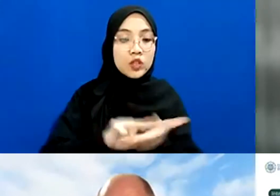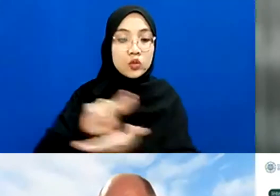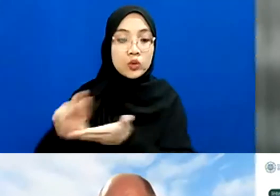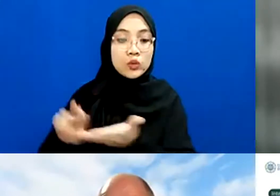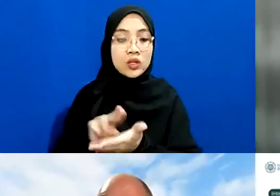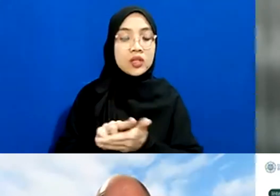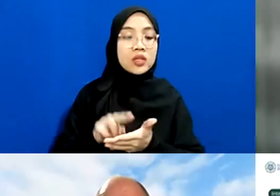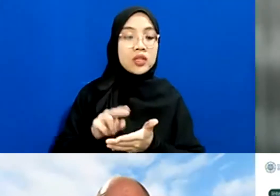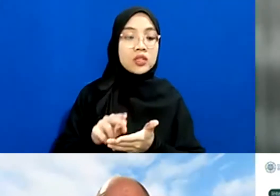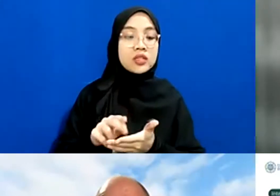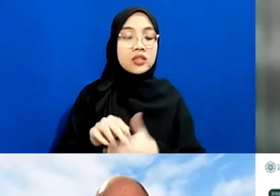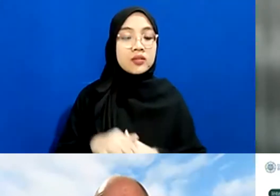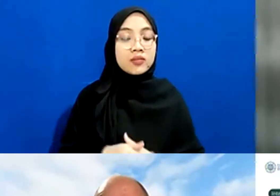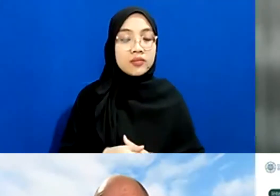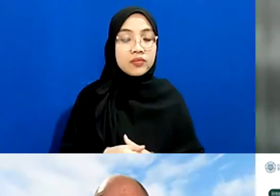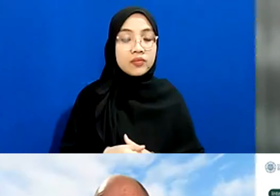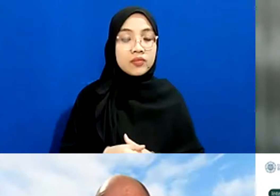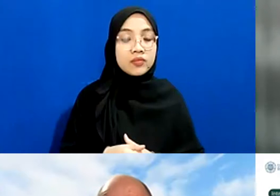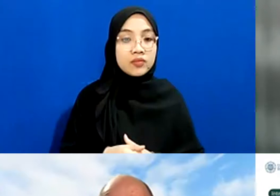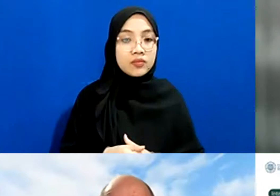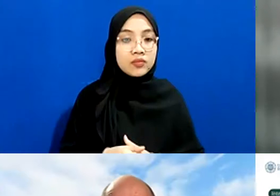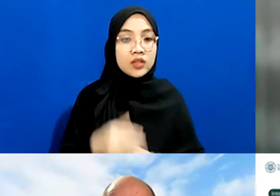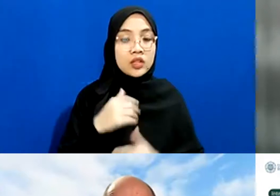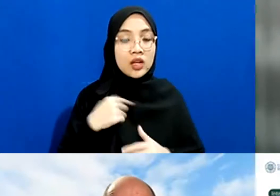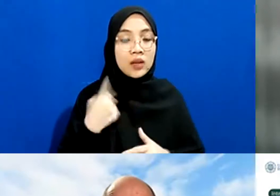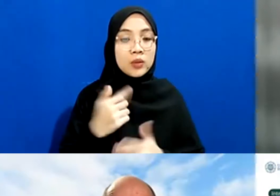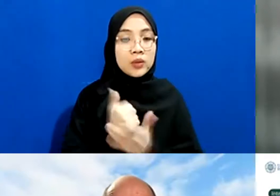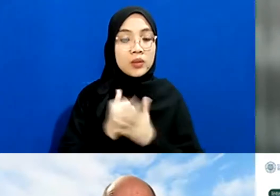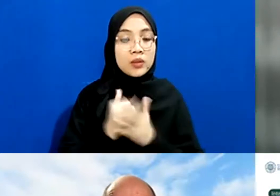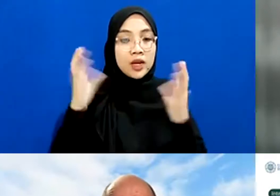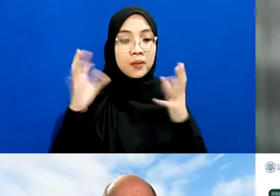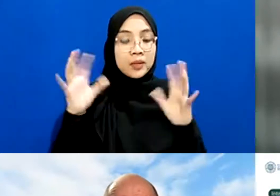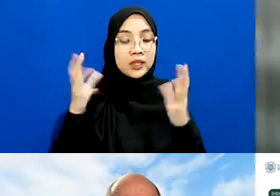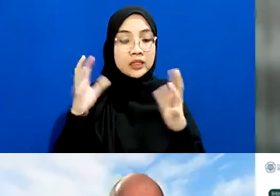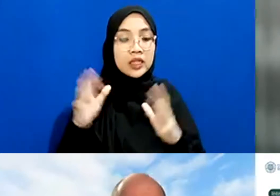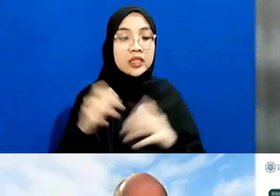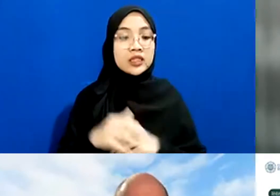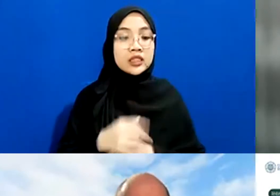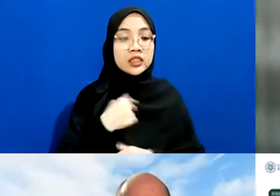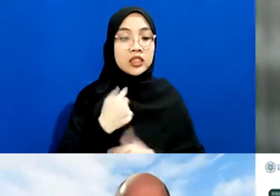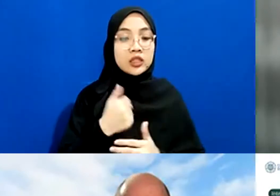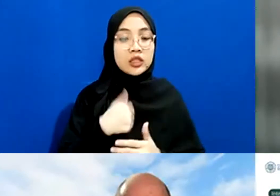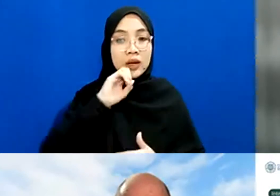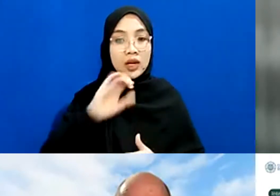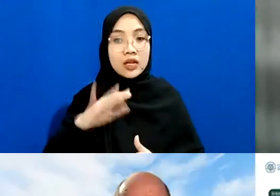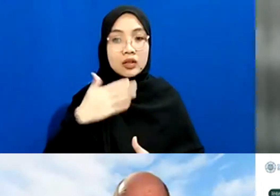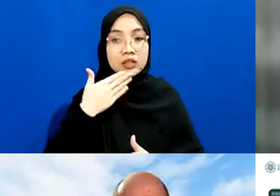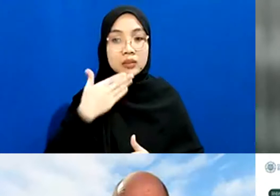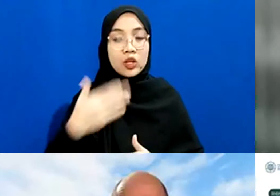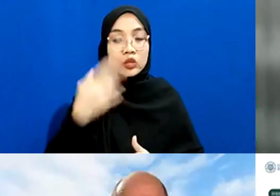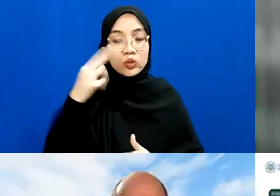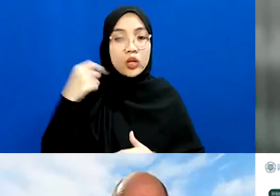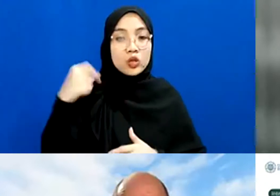globally. So our appreciations to Office of International Affairs, UGM,